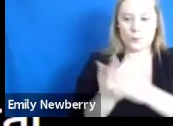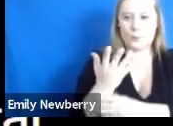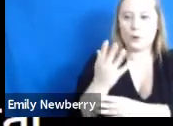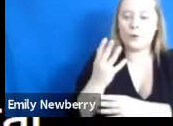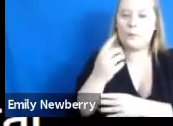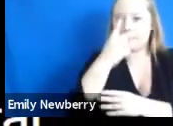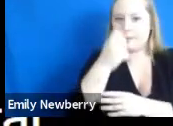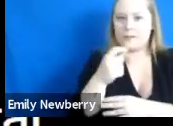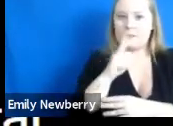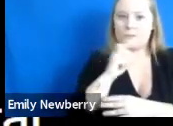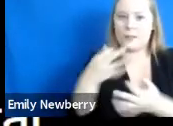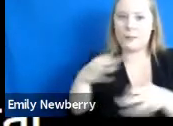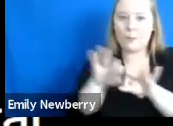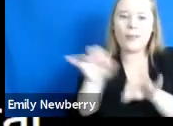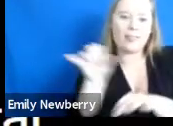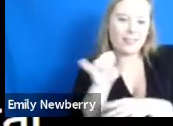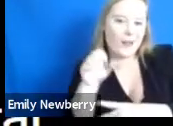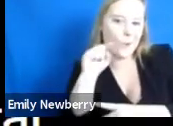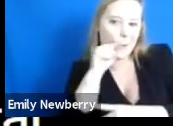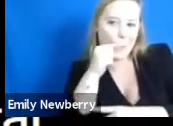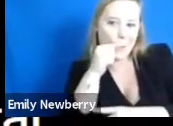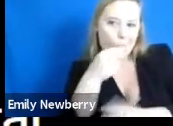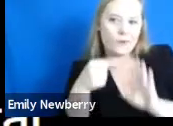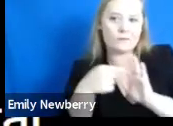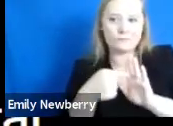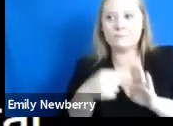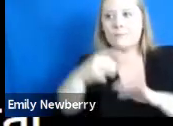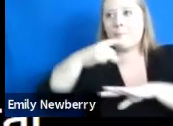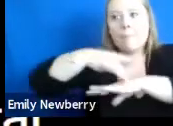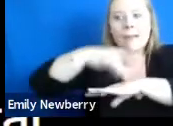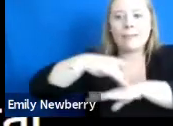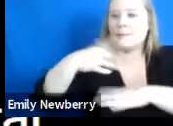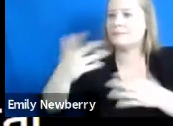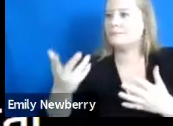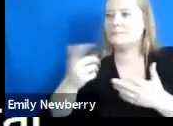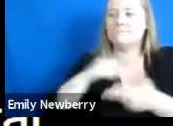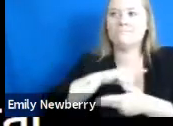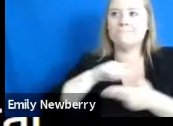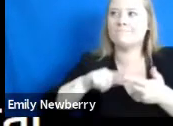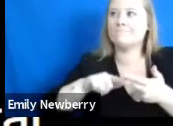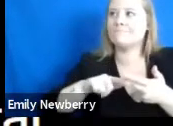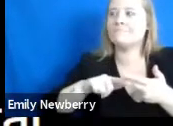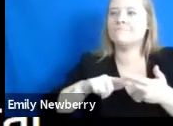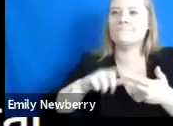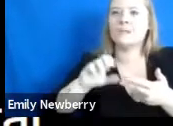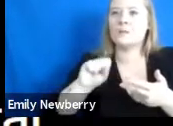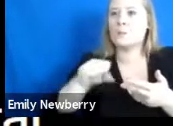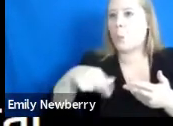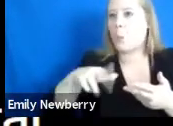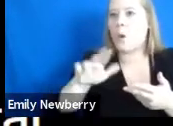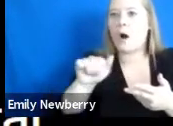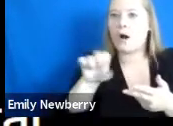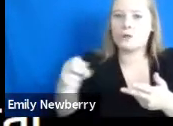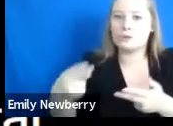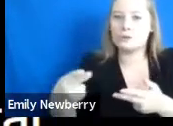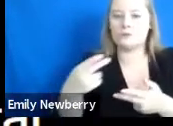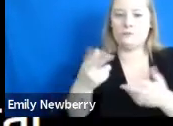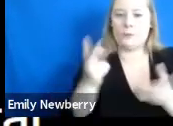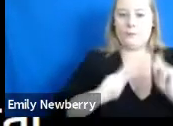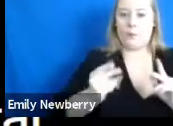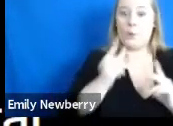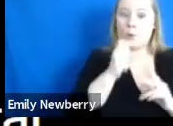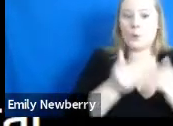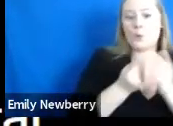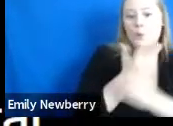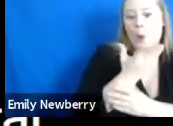important like corn, squash, melons for the people, for the growers and buyers in the region. So we